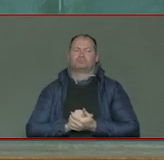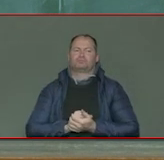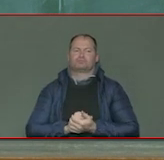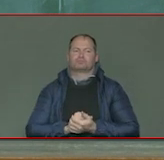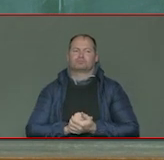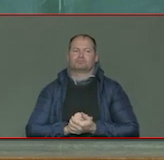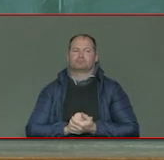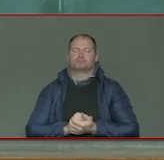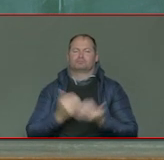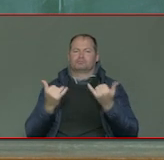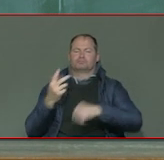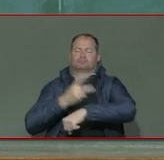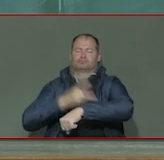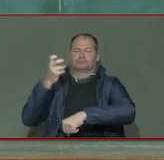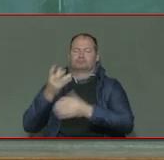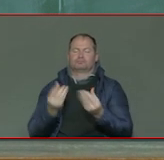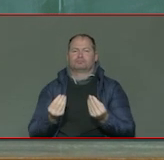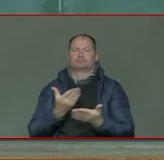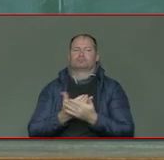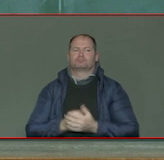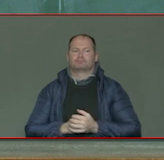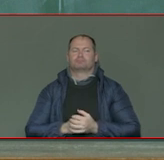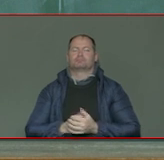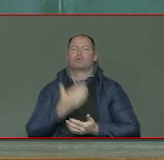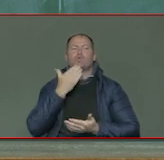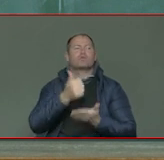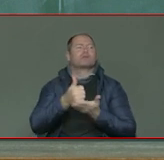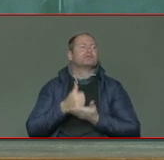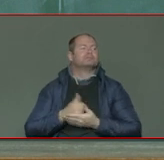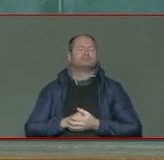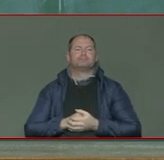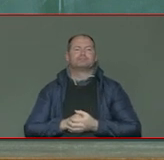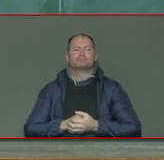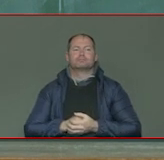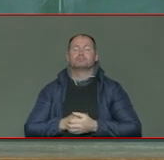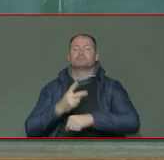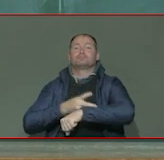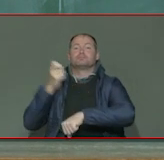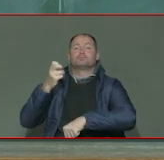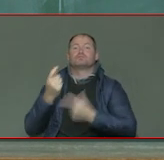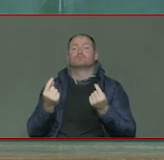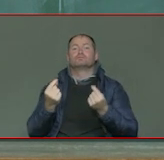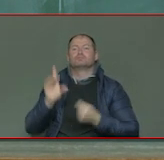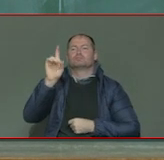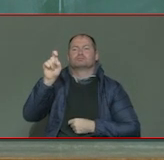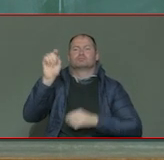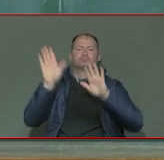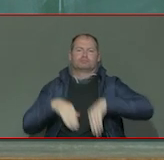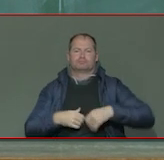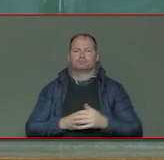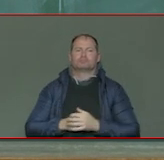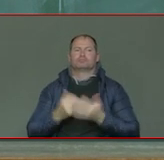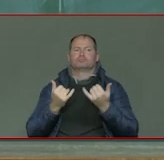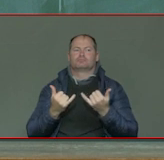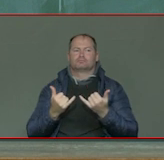let's find the derivative of that. Who can help me? When you find the derivative, you drop dx. What is the derivative of